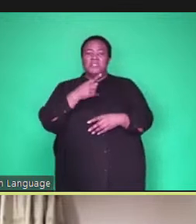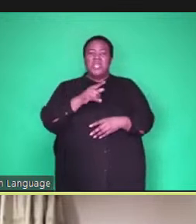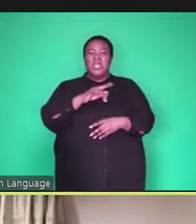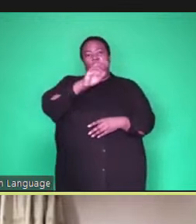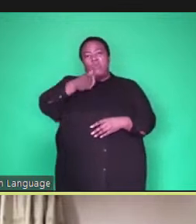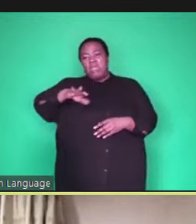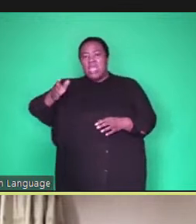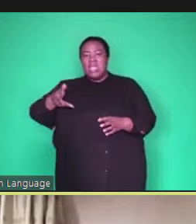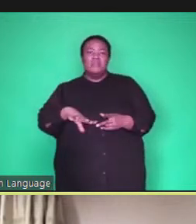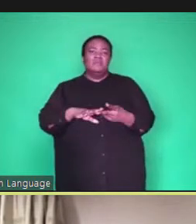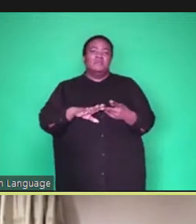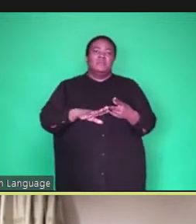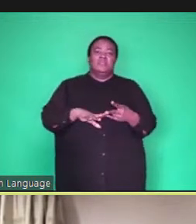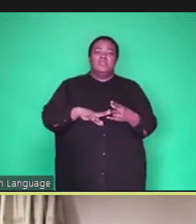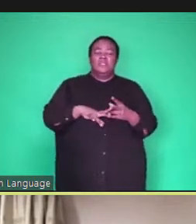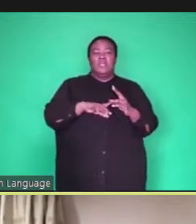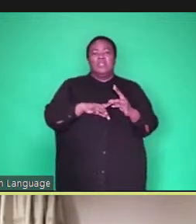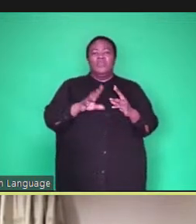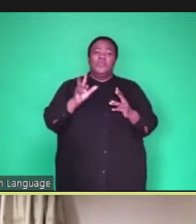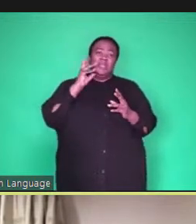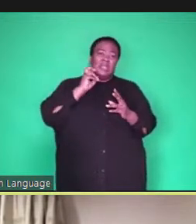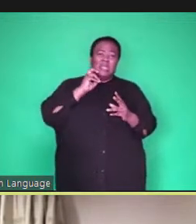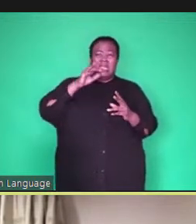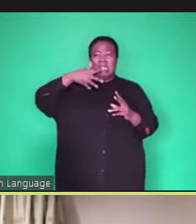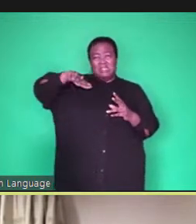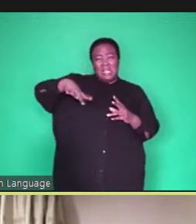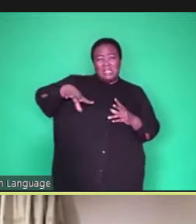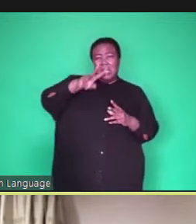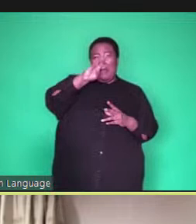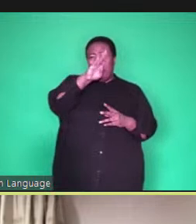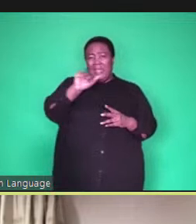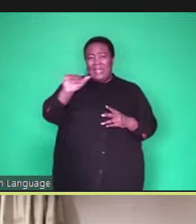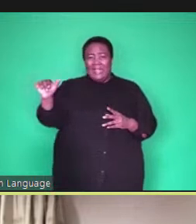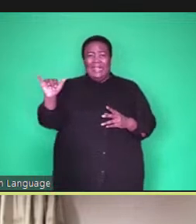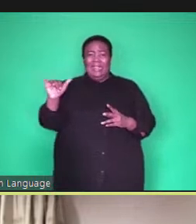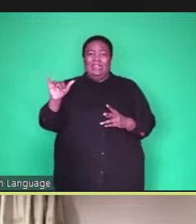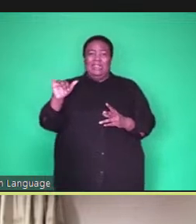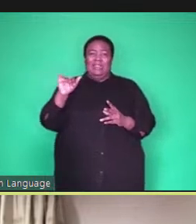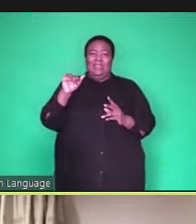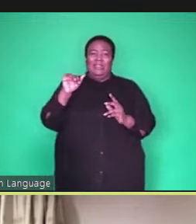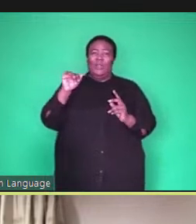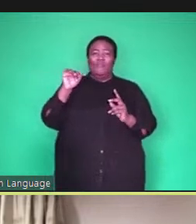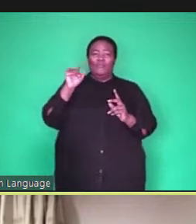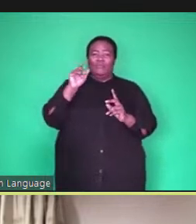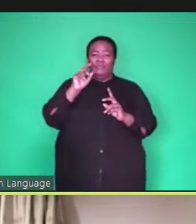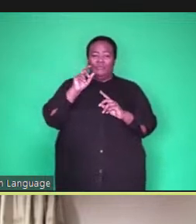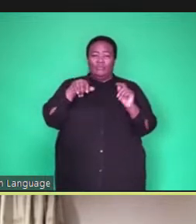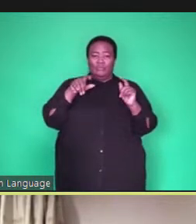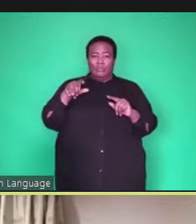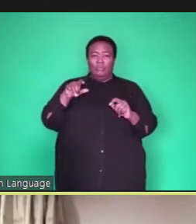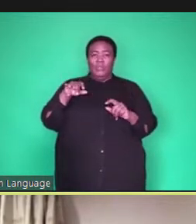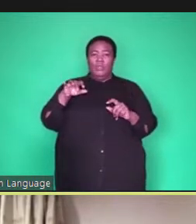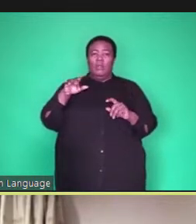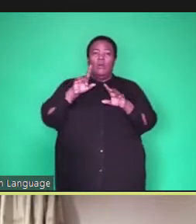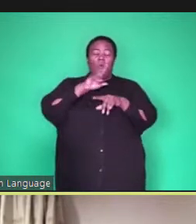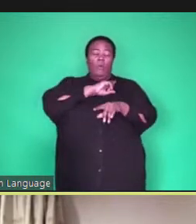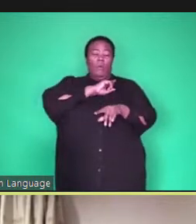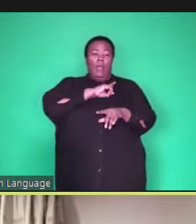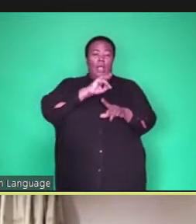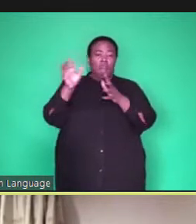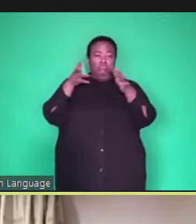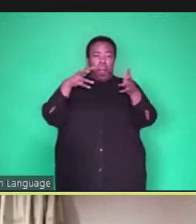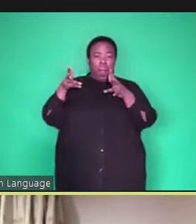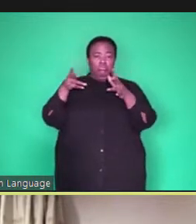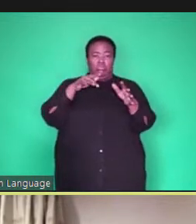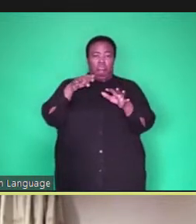overwhelming, and we've seen estimates as high as 1 billion climate migrants by 2015. But the real truth is that